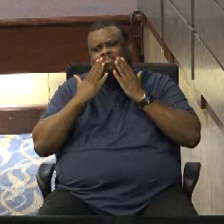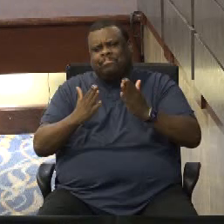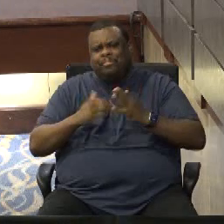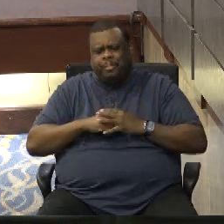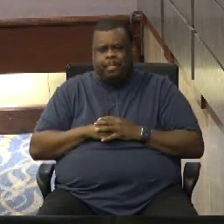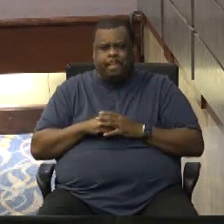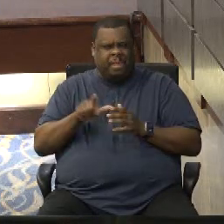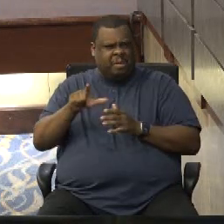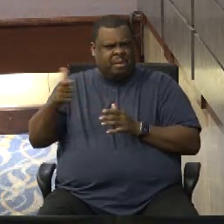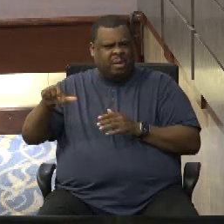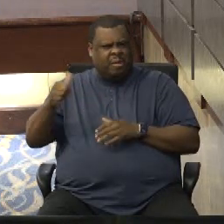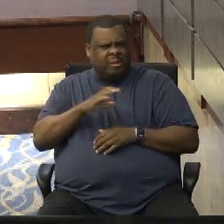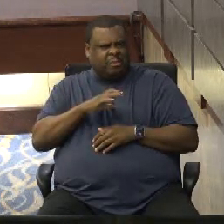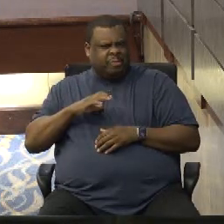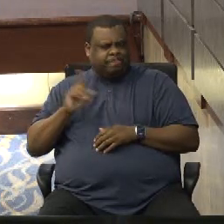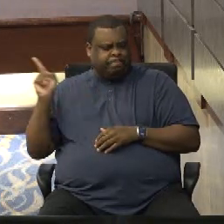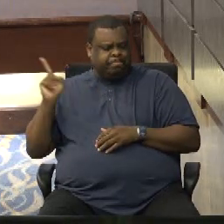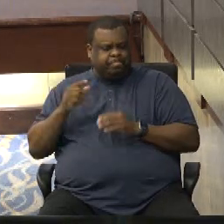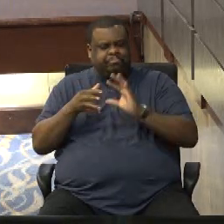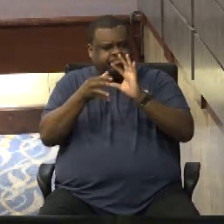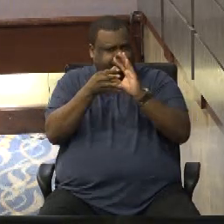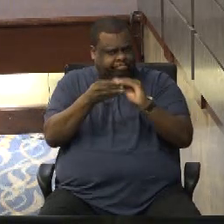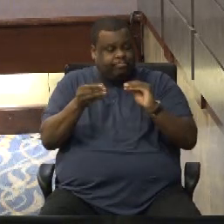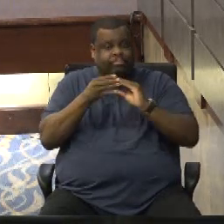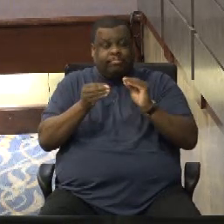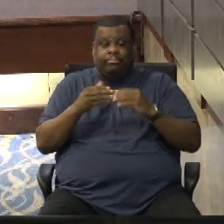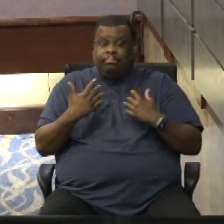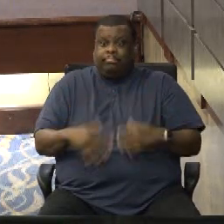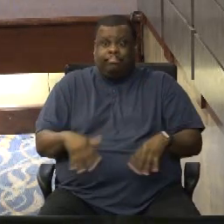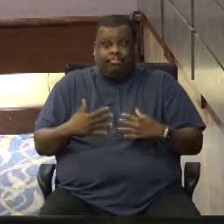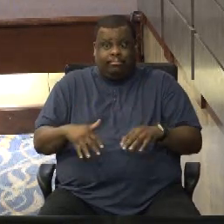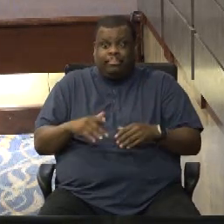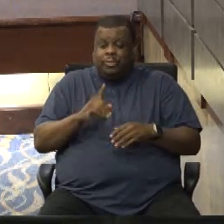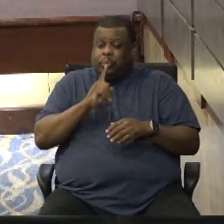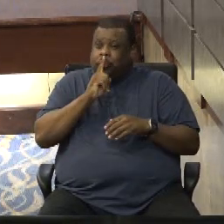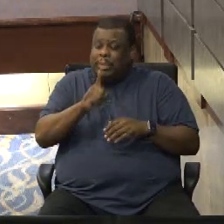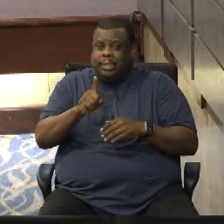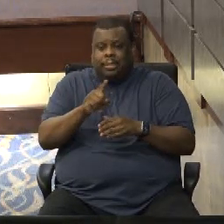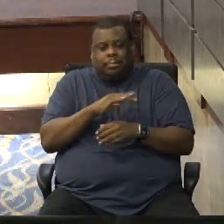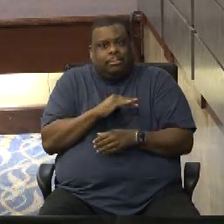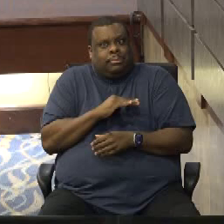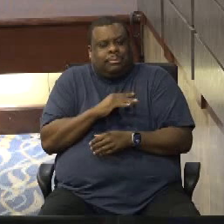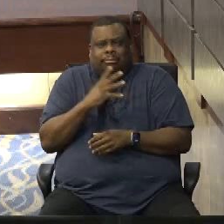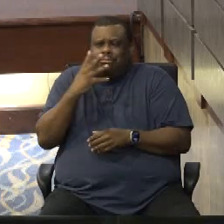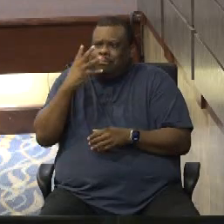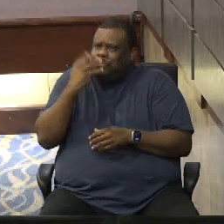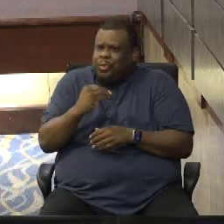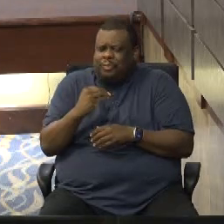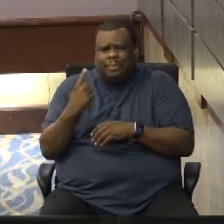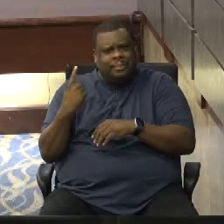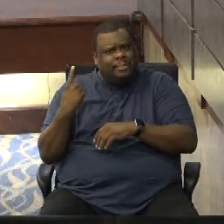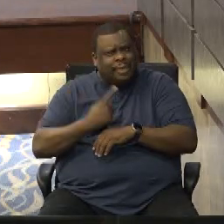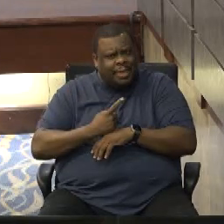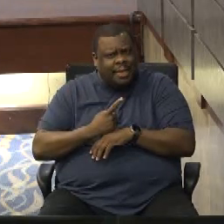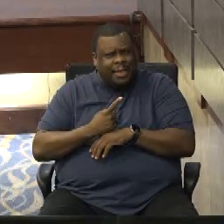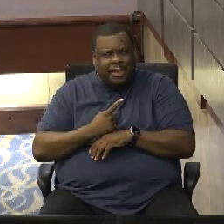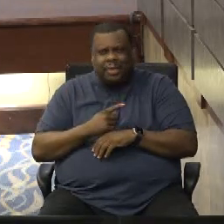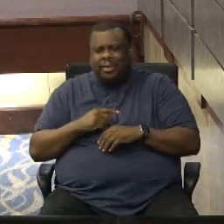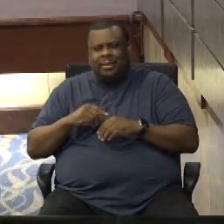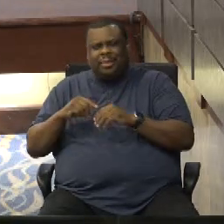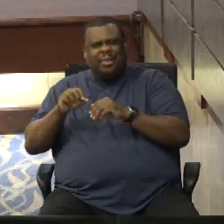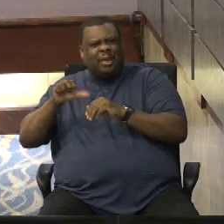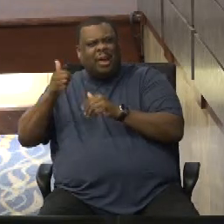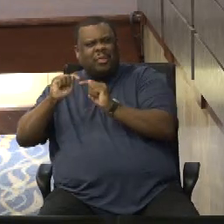me just say, I mean, it was a beautiful day. I mean, the research team and the